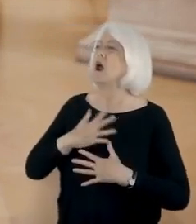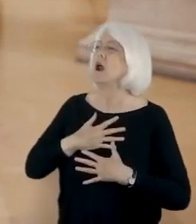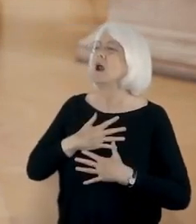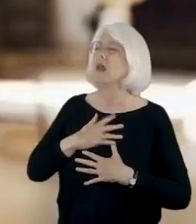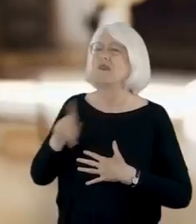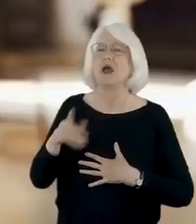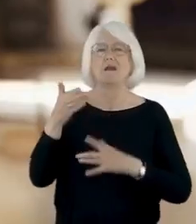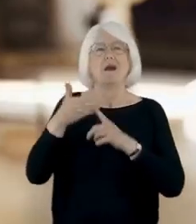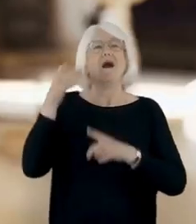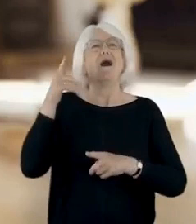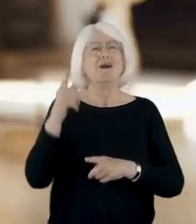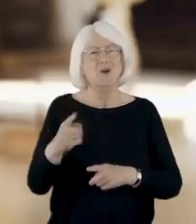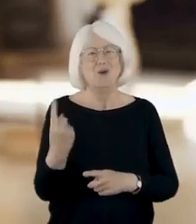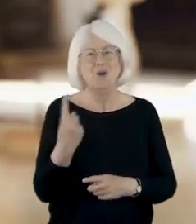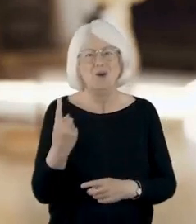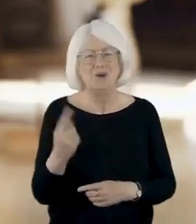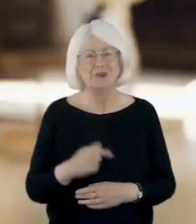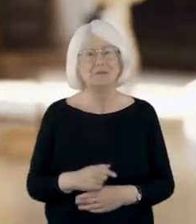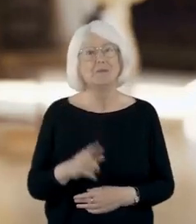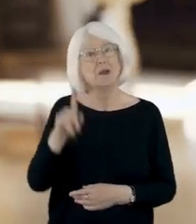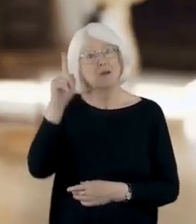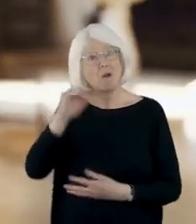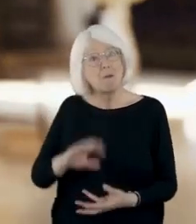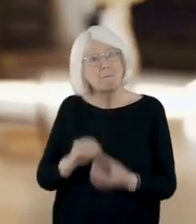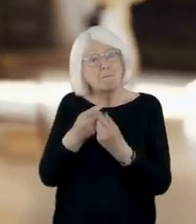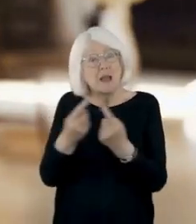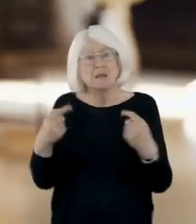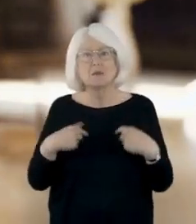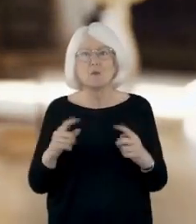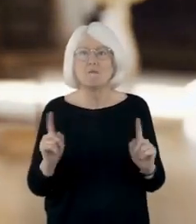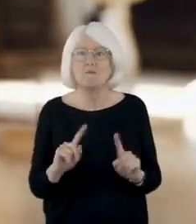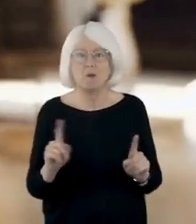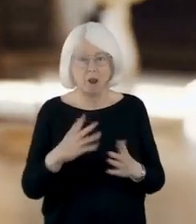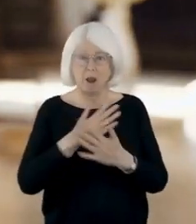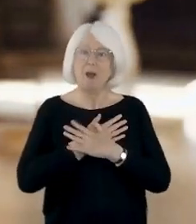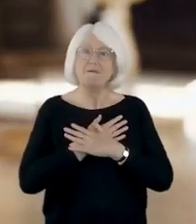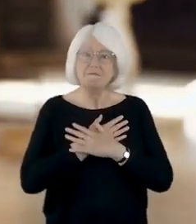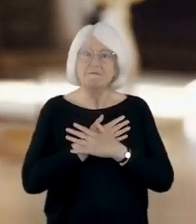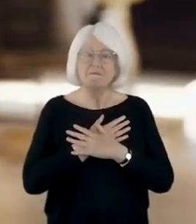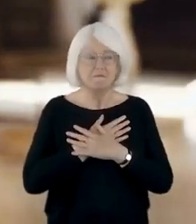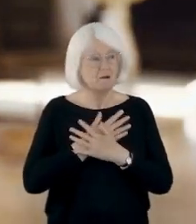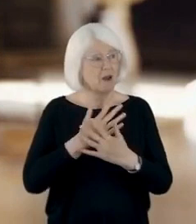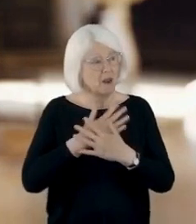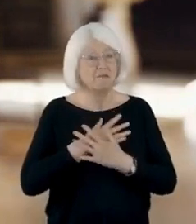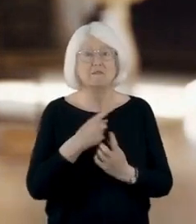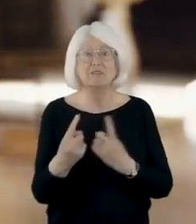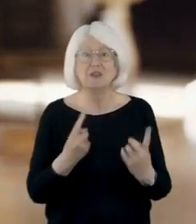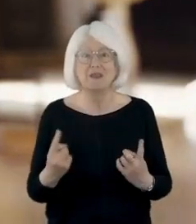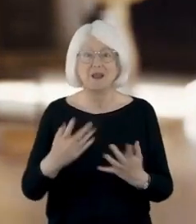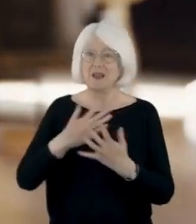presence. We were made by and for love, unconditional love of one another and of